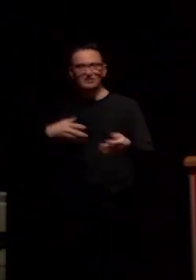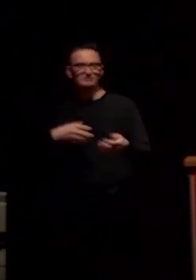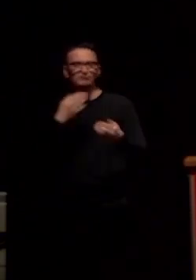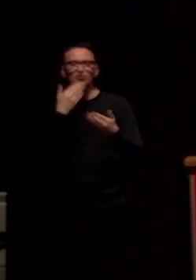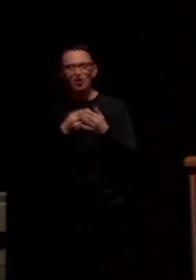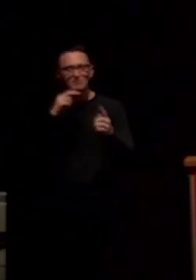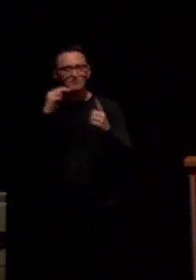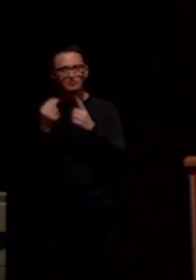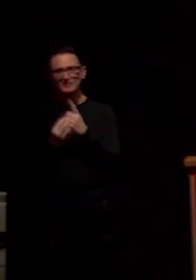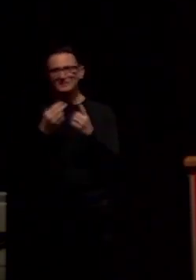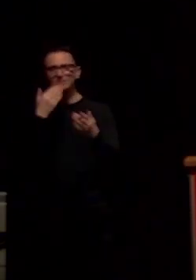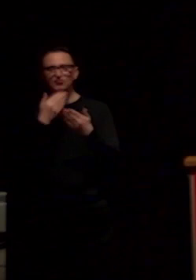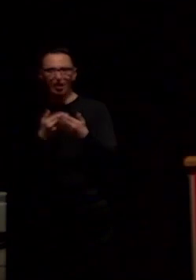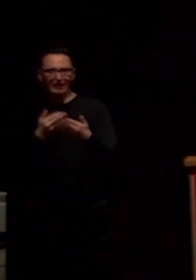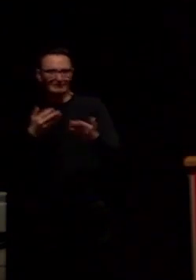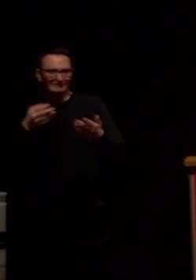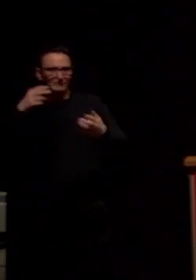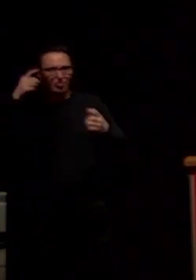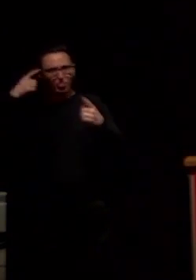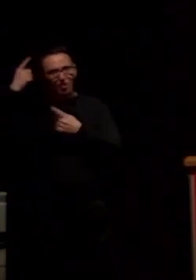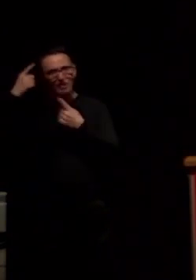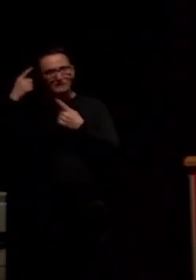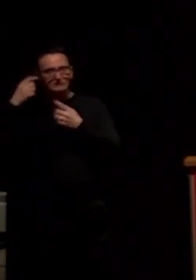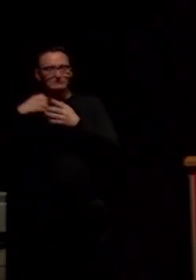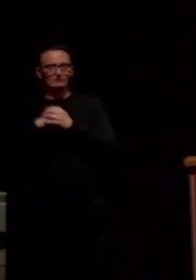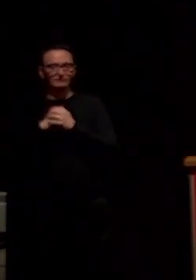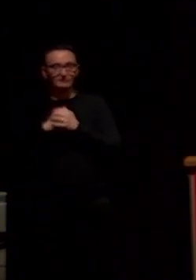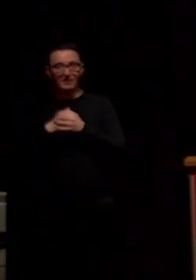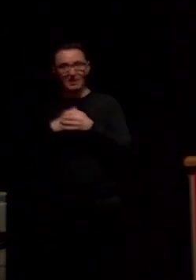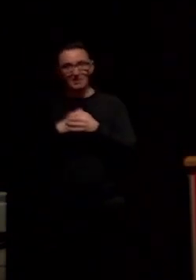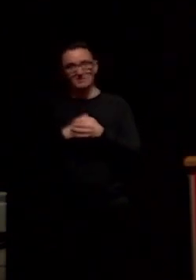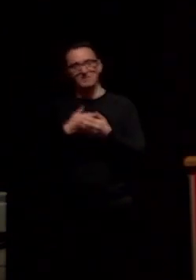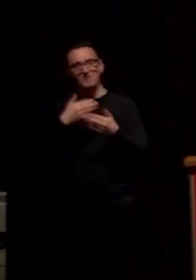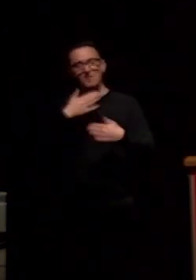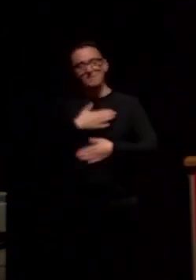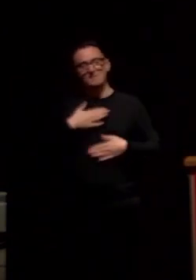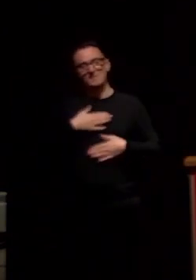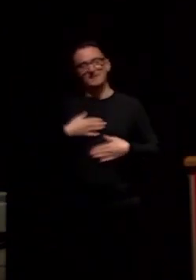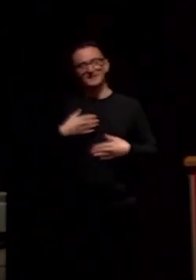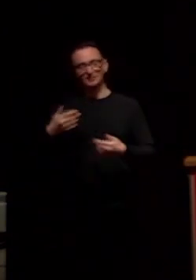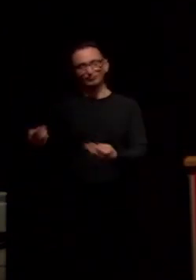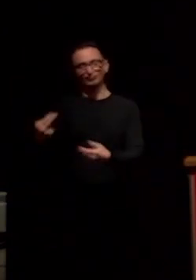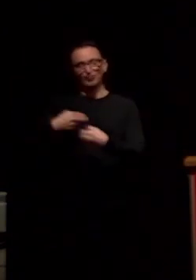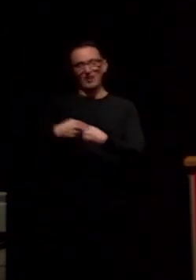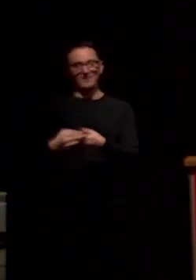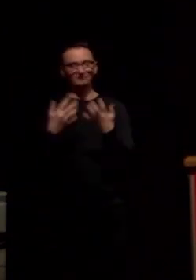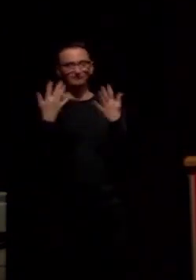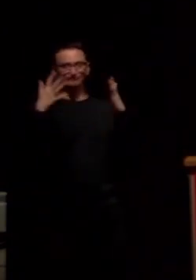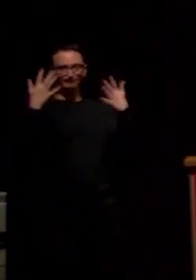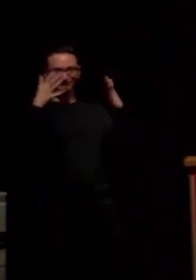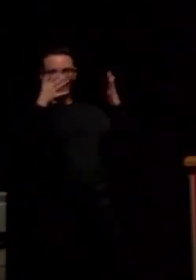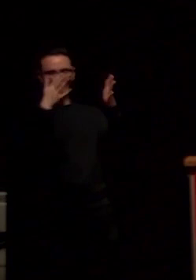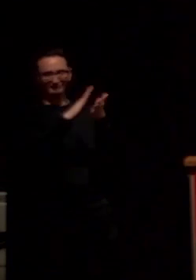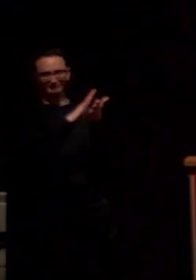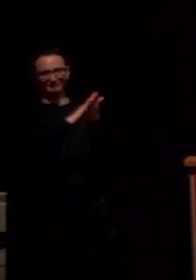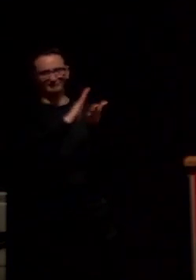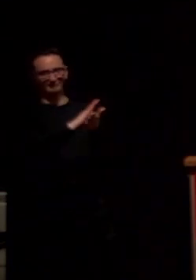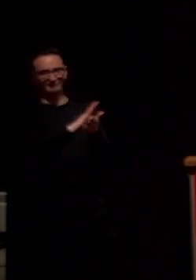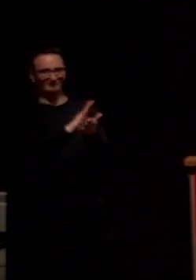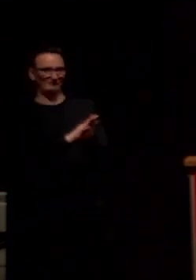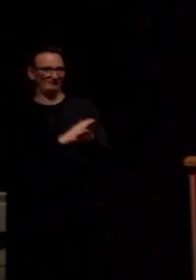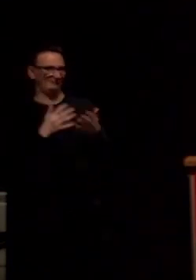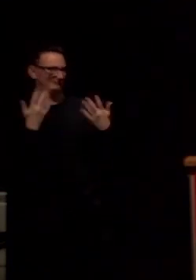ideas for action and big picture things to consider. And just please join me in thanking them for being here today and sharing their wisdom with us.